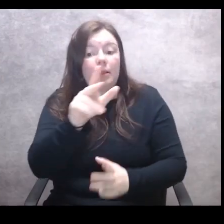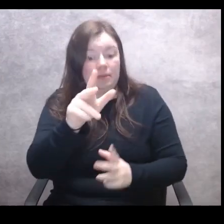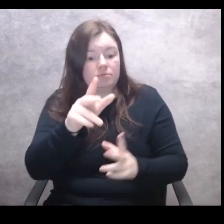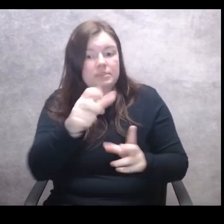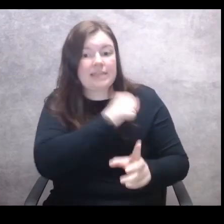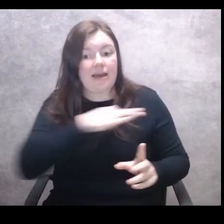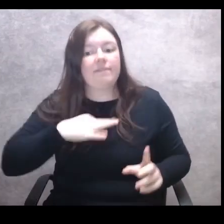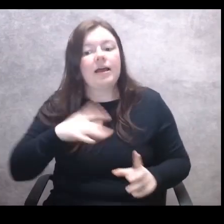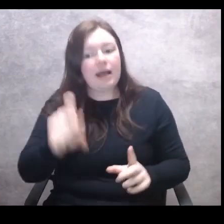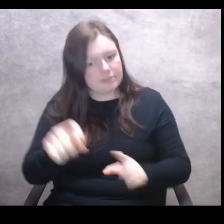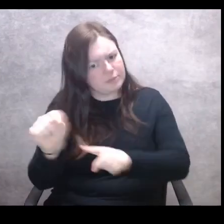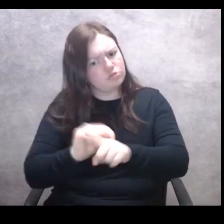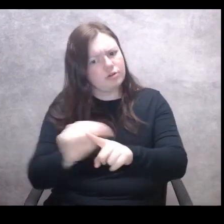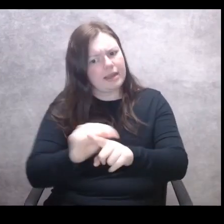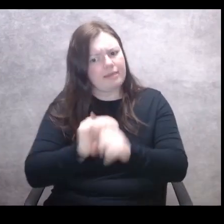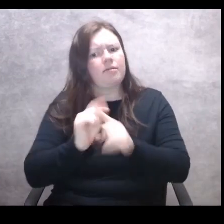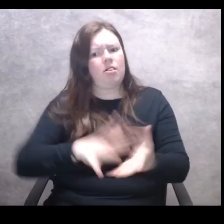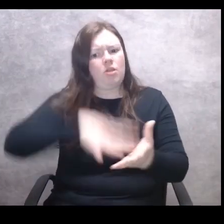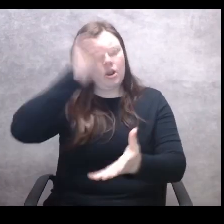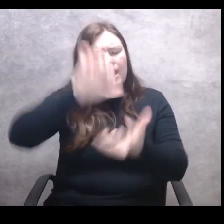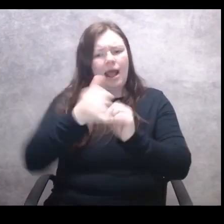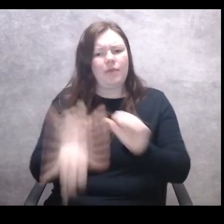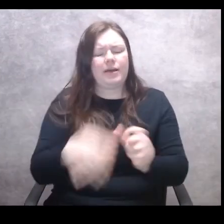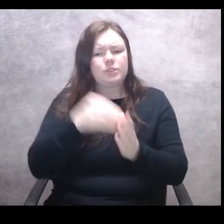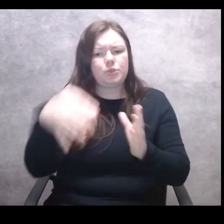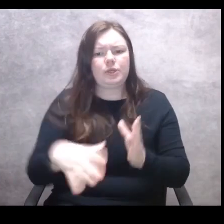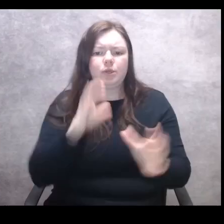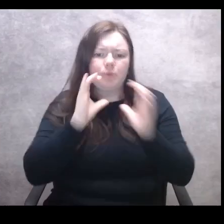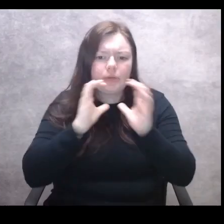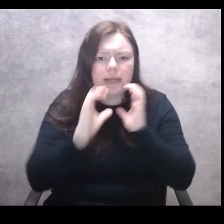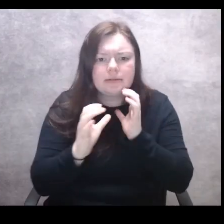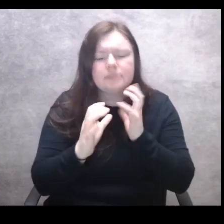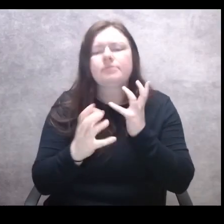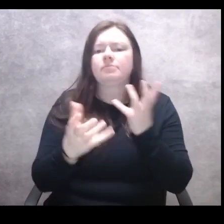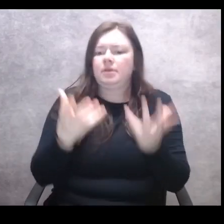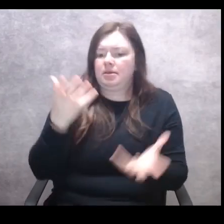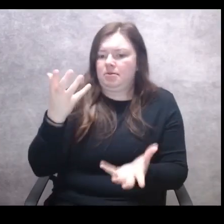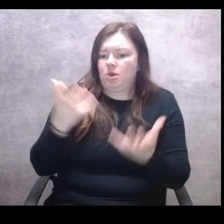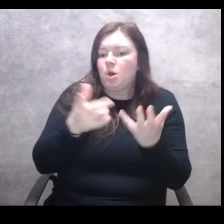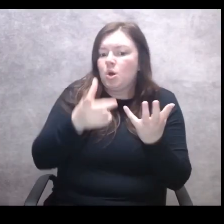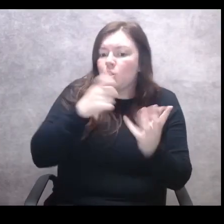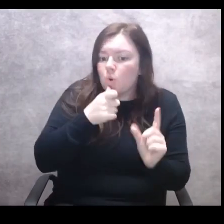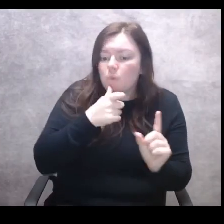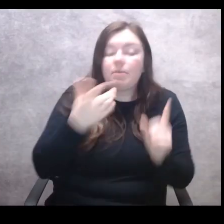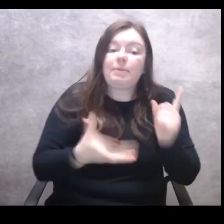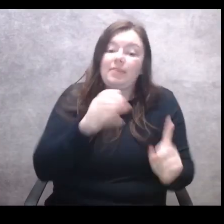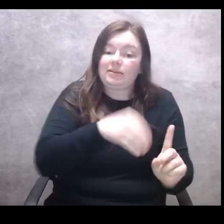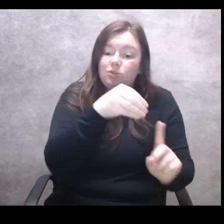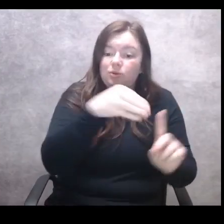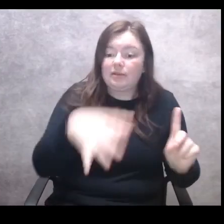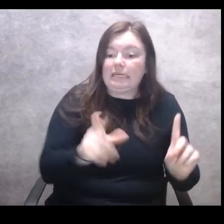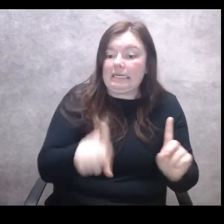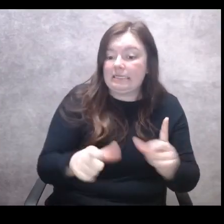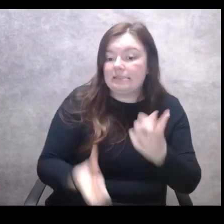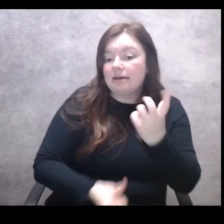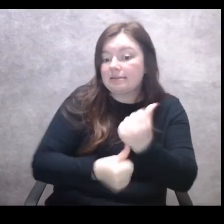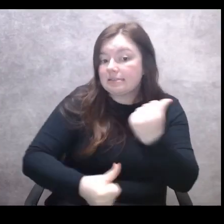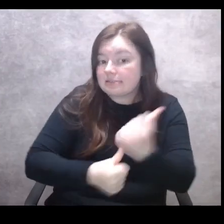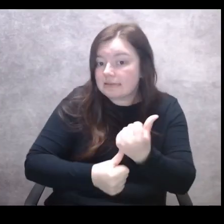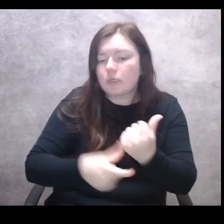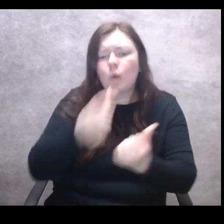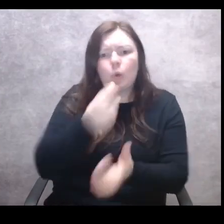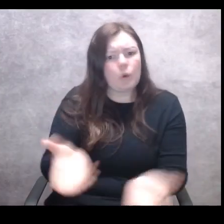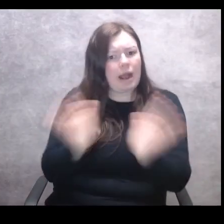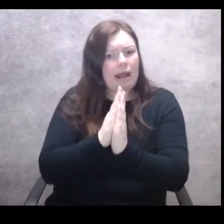trained on how the student communicates, who to ask for help for modifications that may be needed to the communication system,